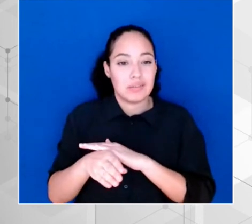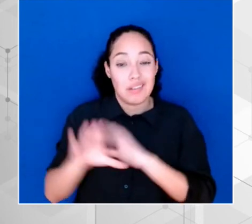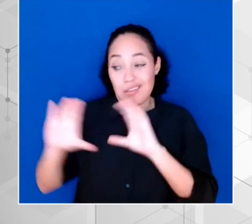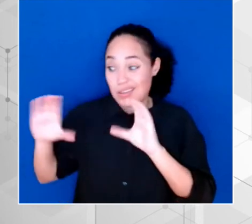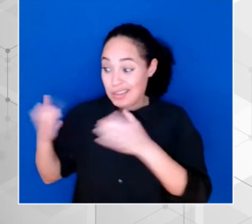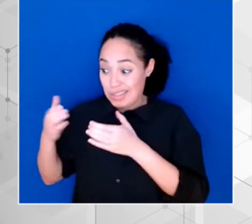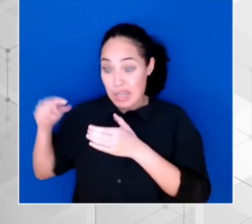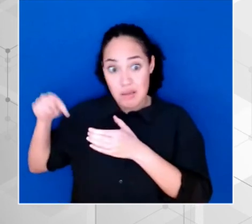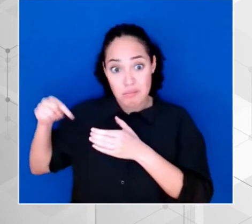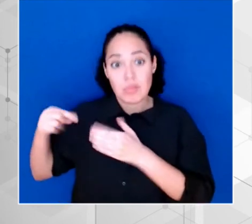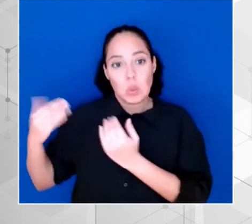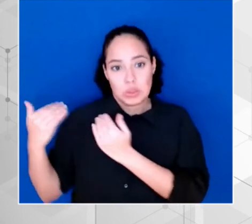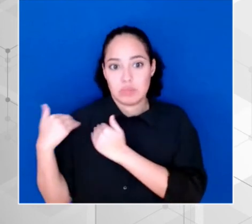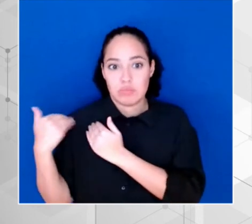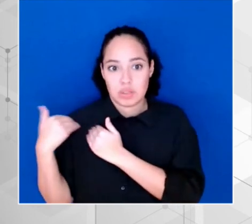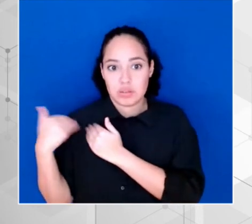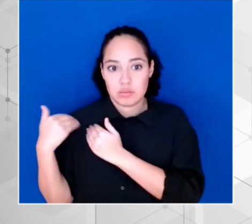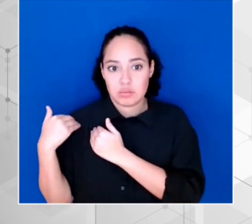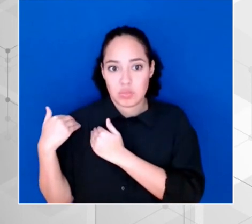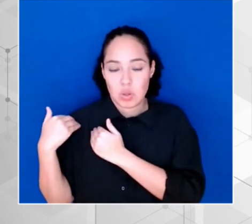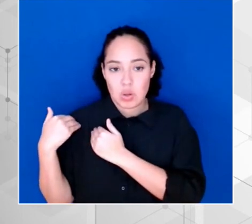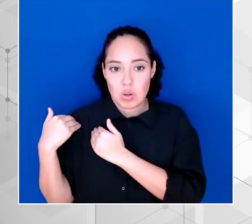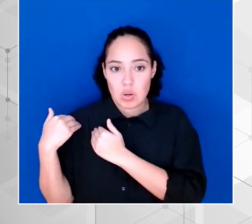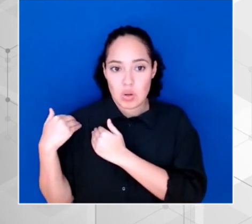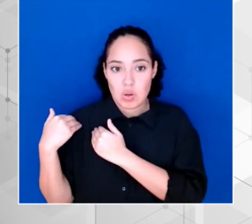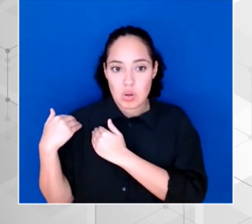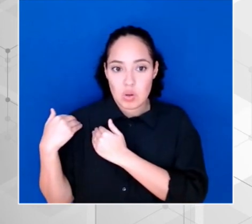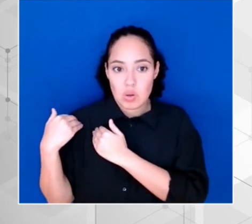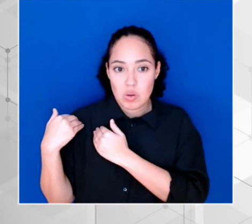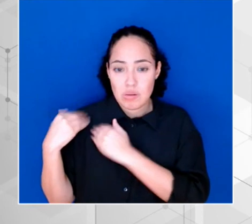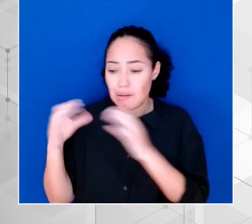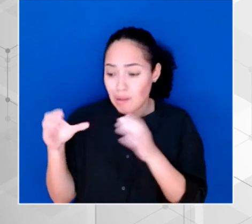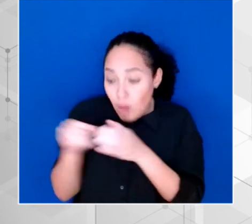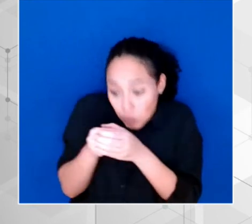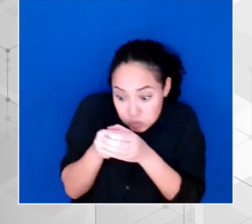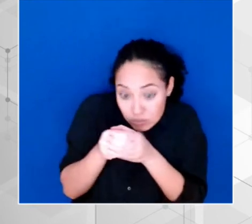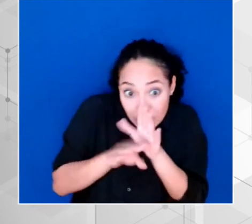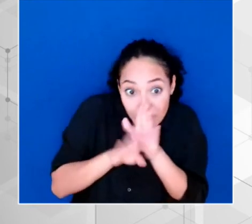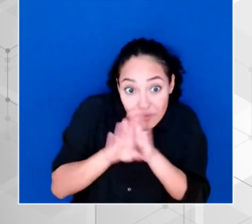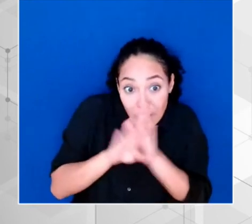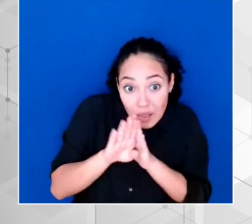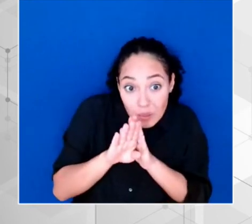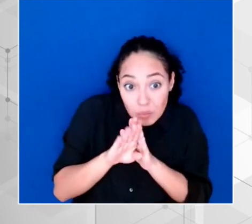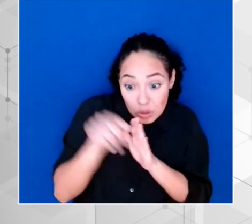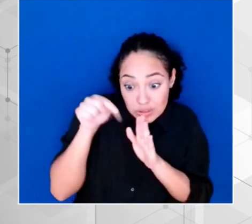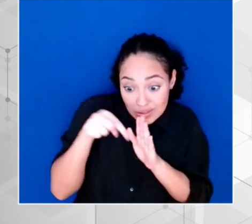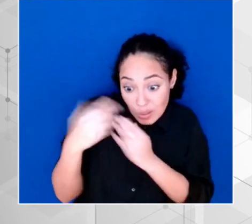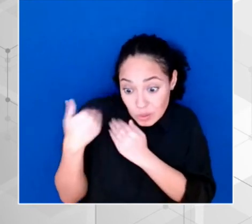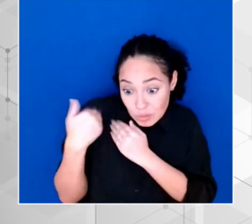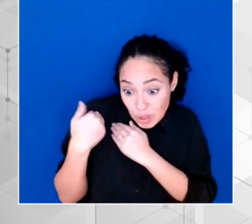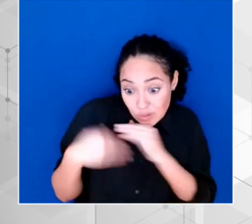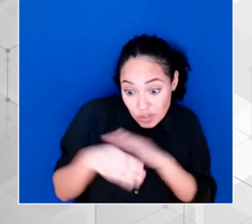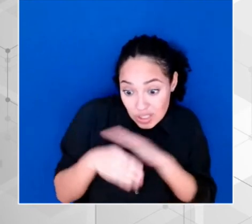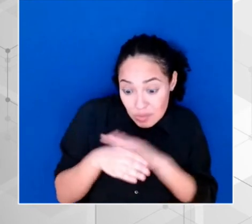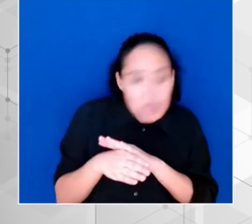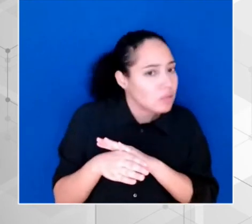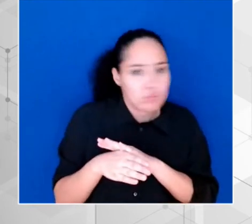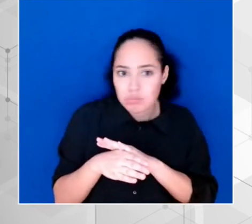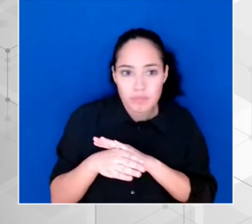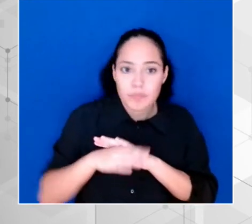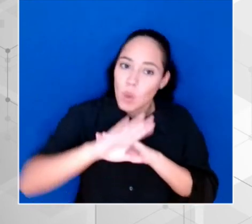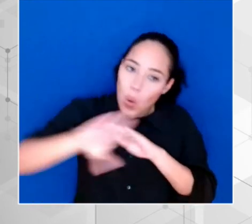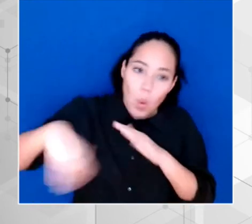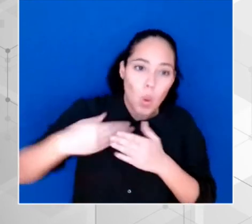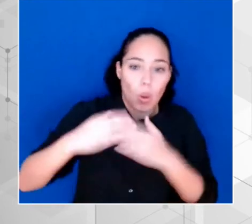developers. So if we all work together to build an accessible product, we